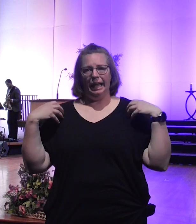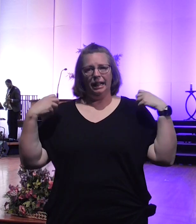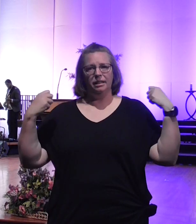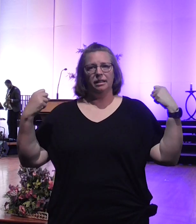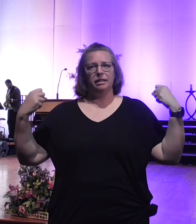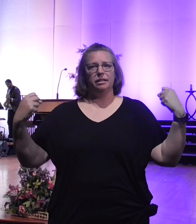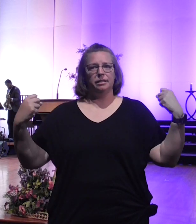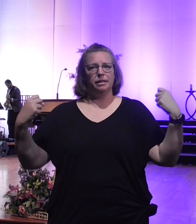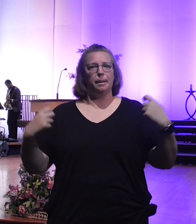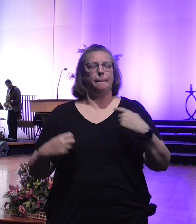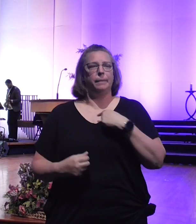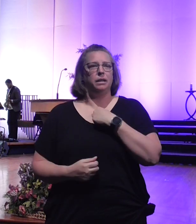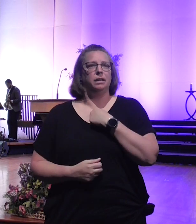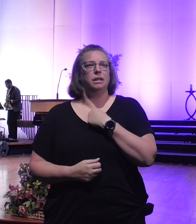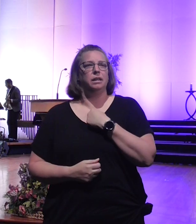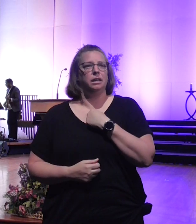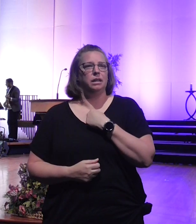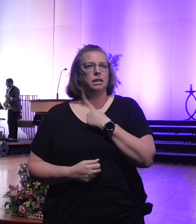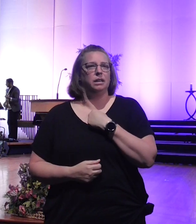heal me,